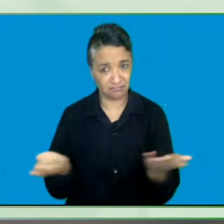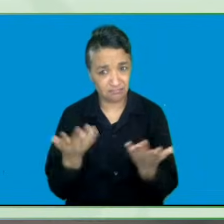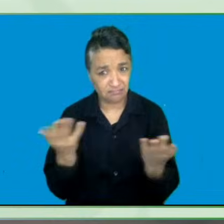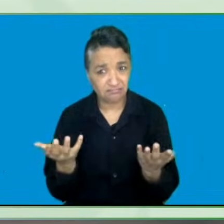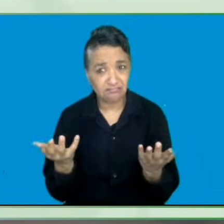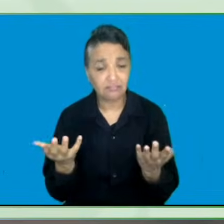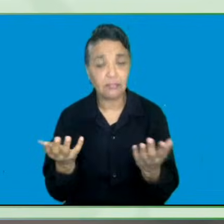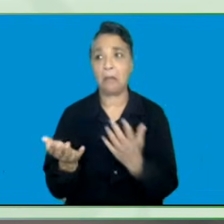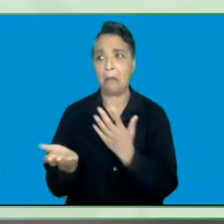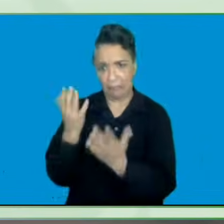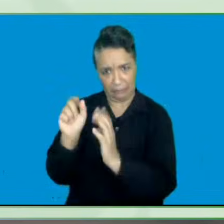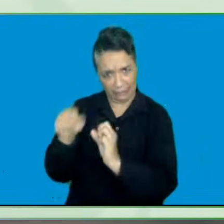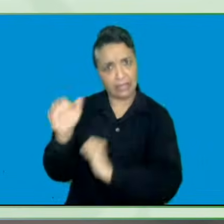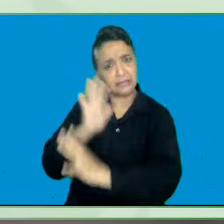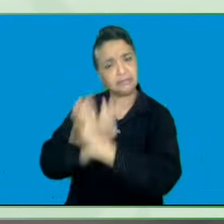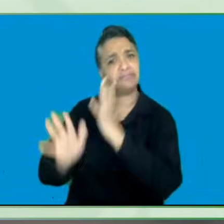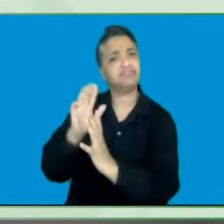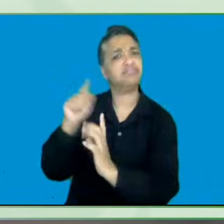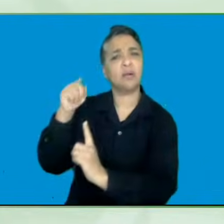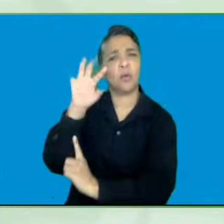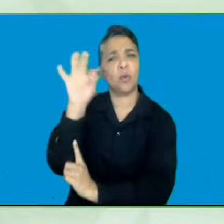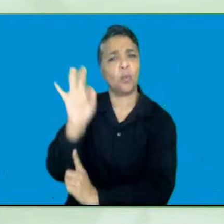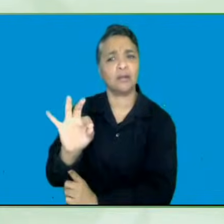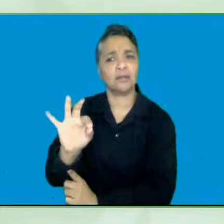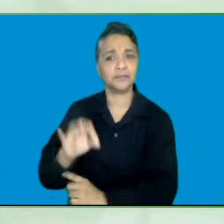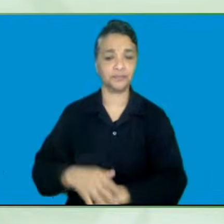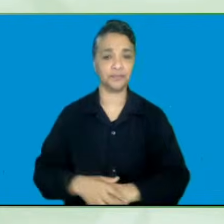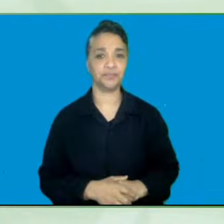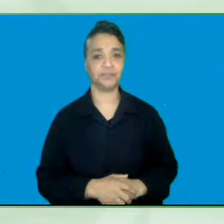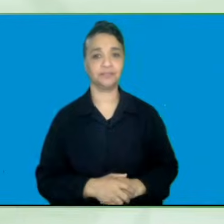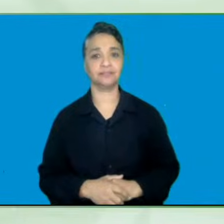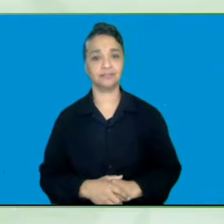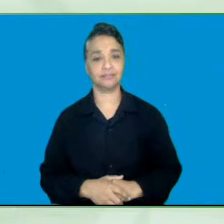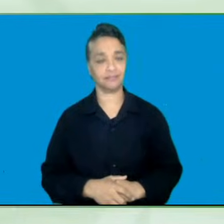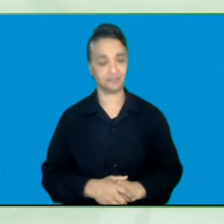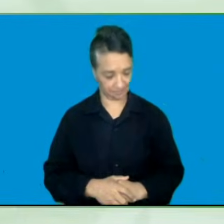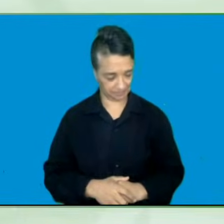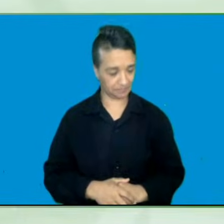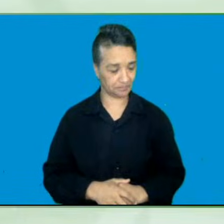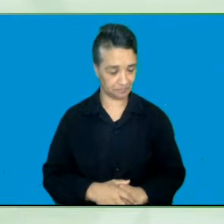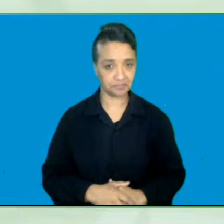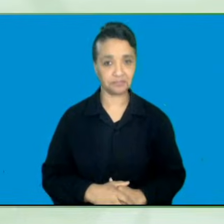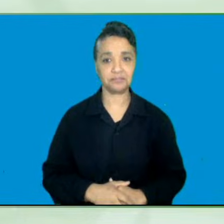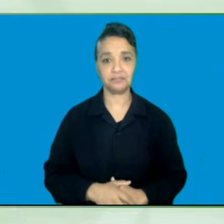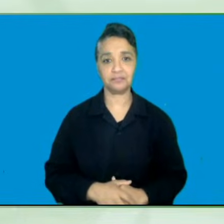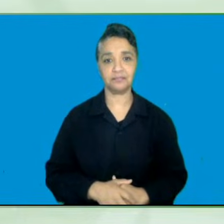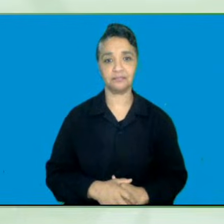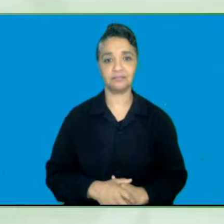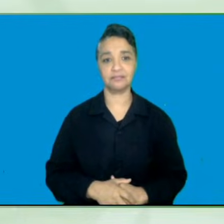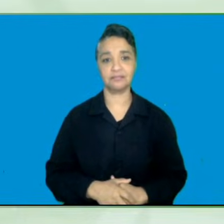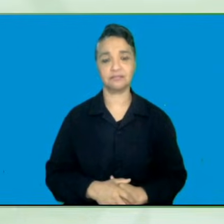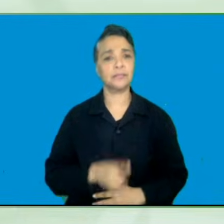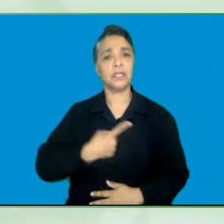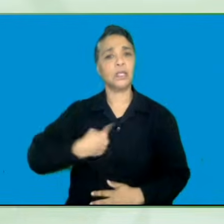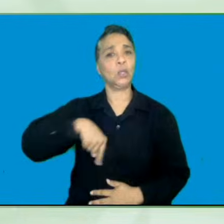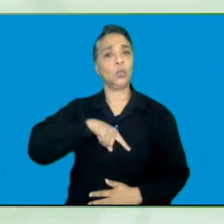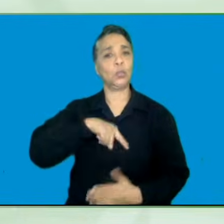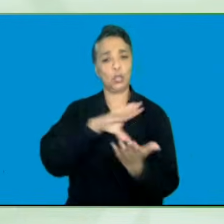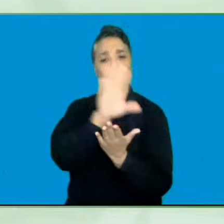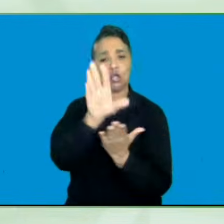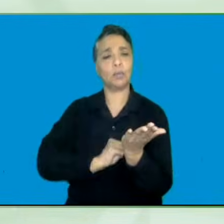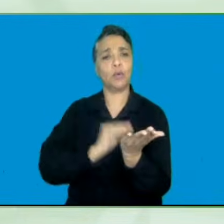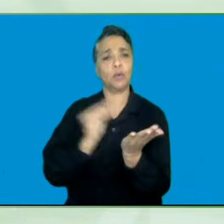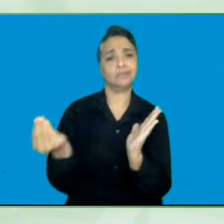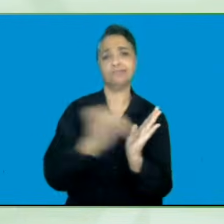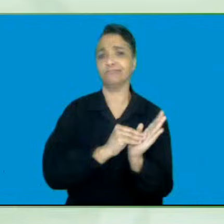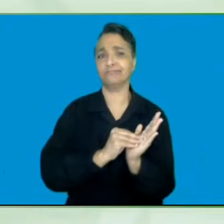maybe you can share a little bit on that. Yeah, so in terms of the motivation behind the report,